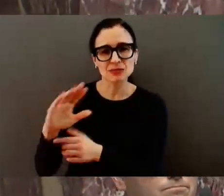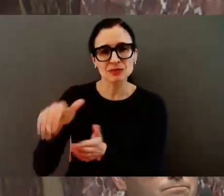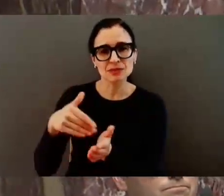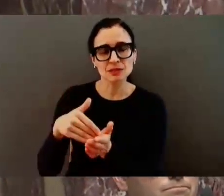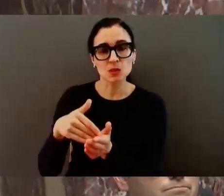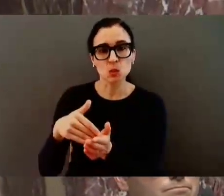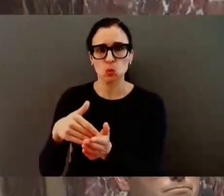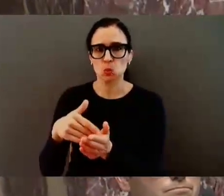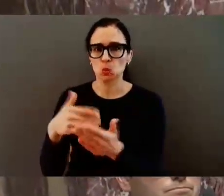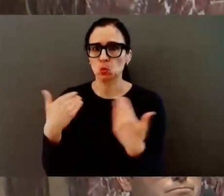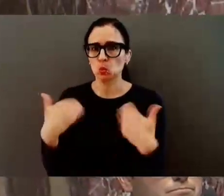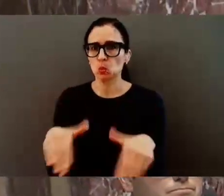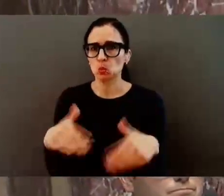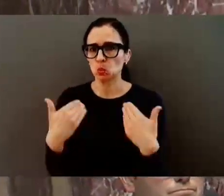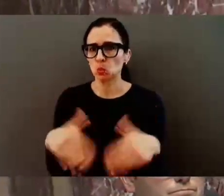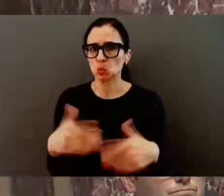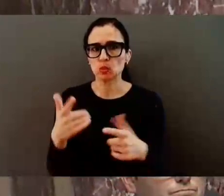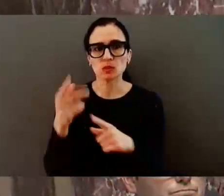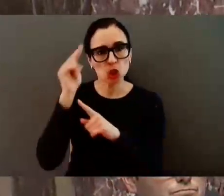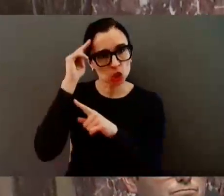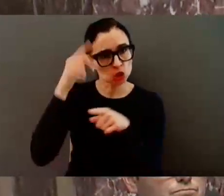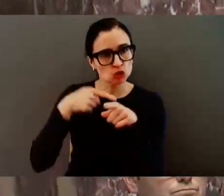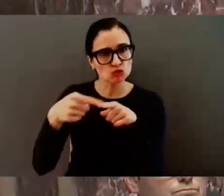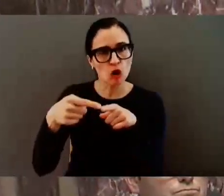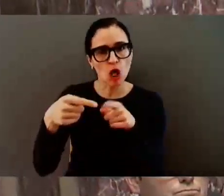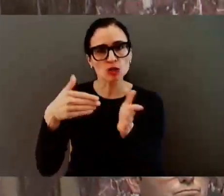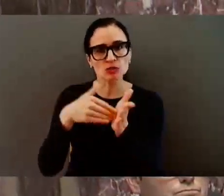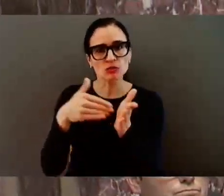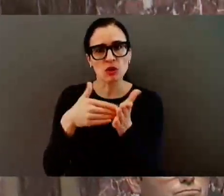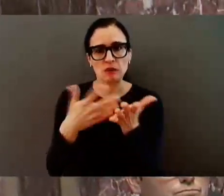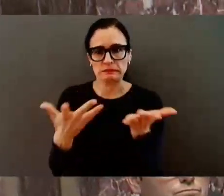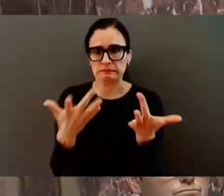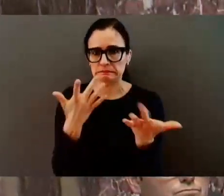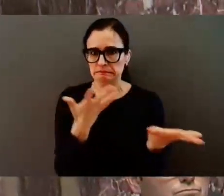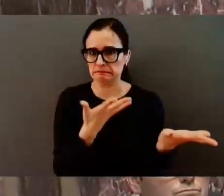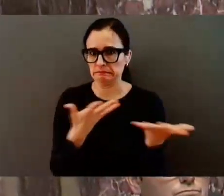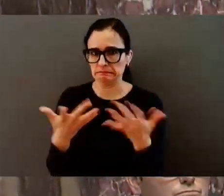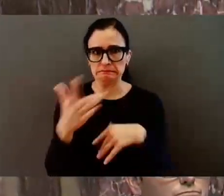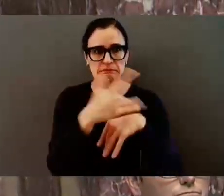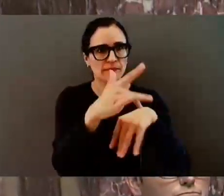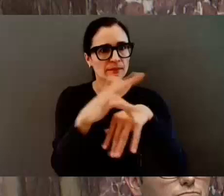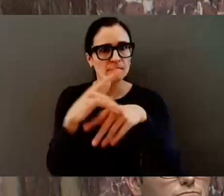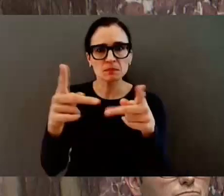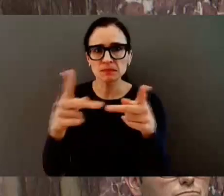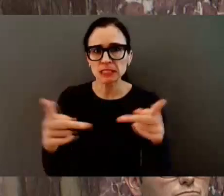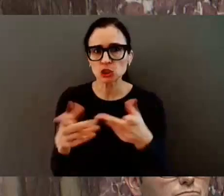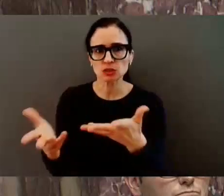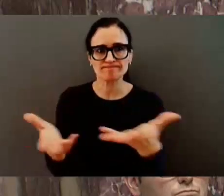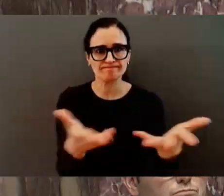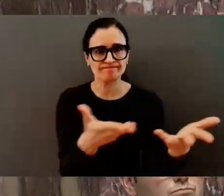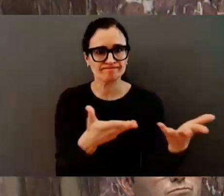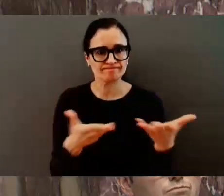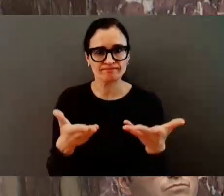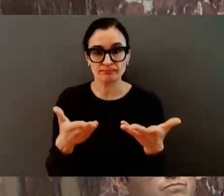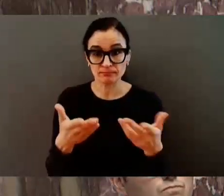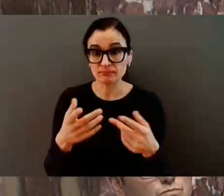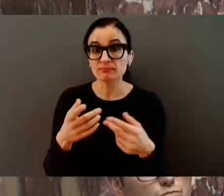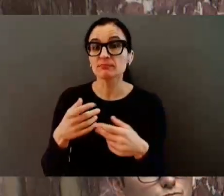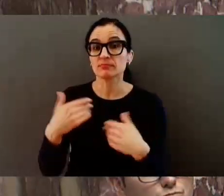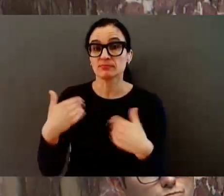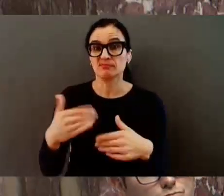2 positions remain unfilled. A third is on the brink, and there is